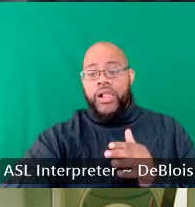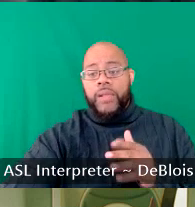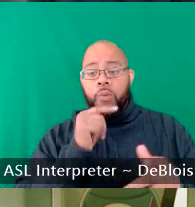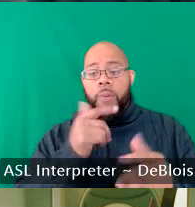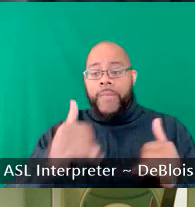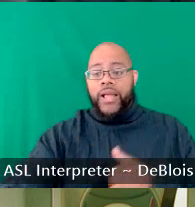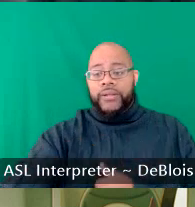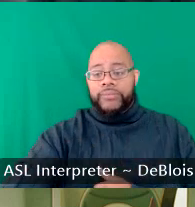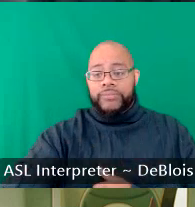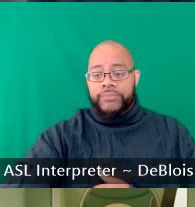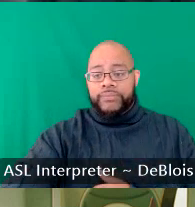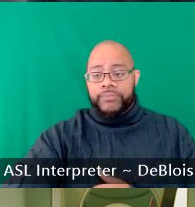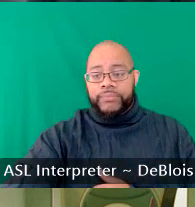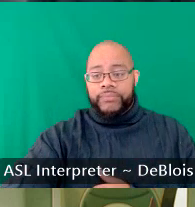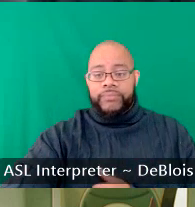round.